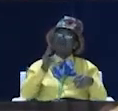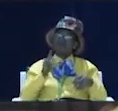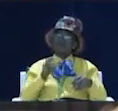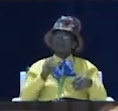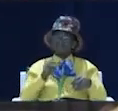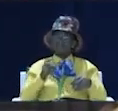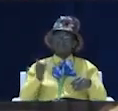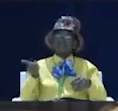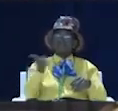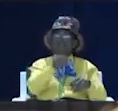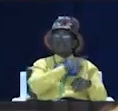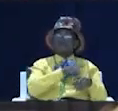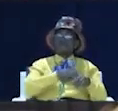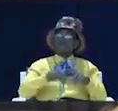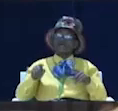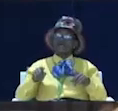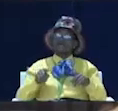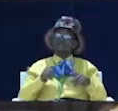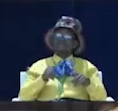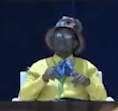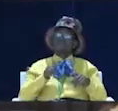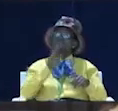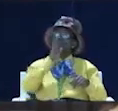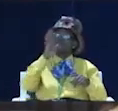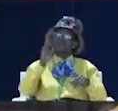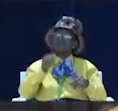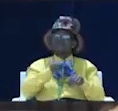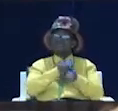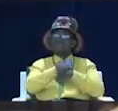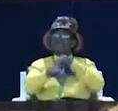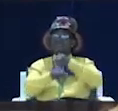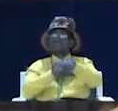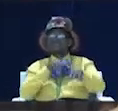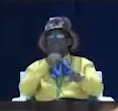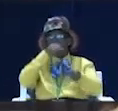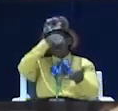when you begin to hear from God yourself.